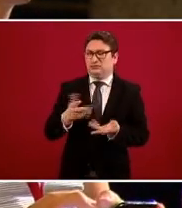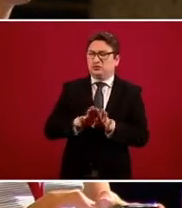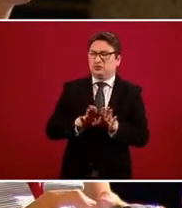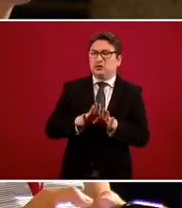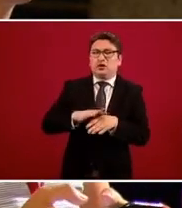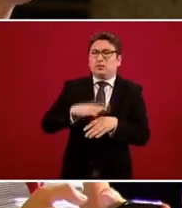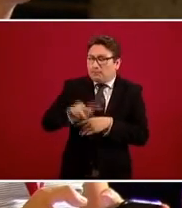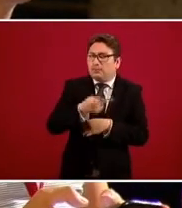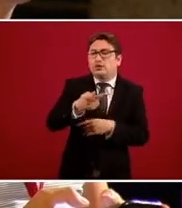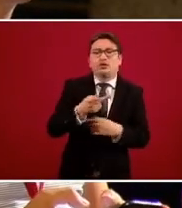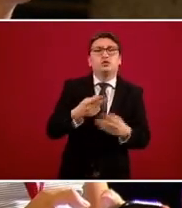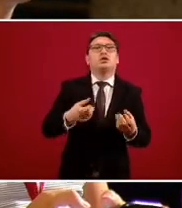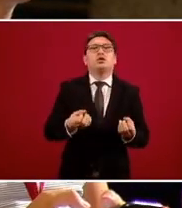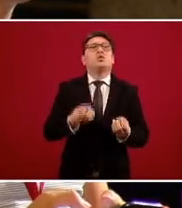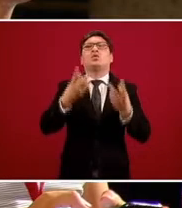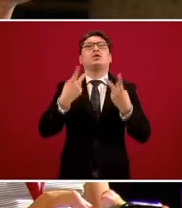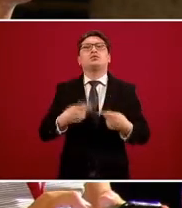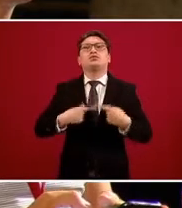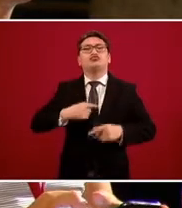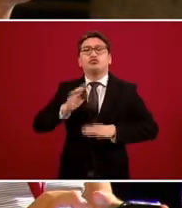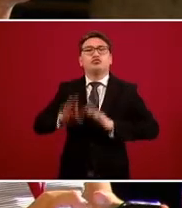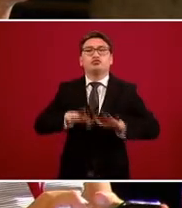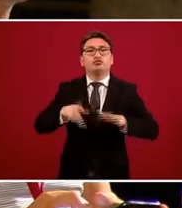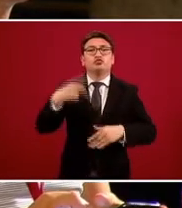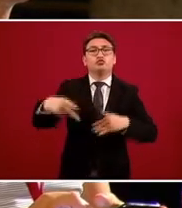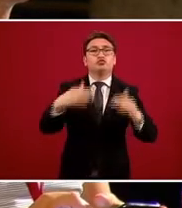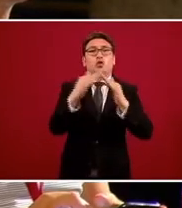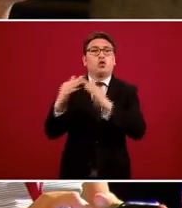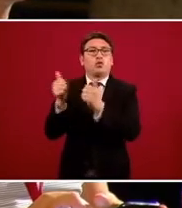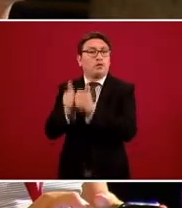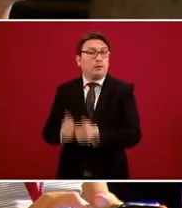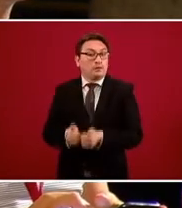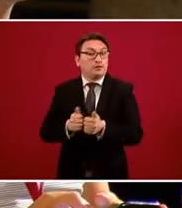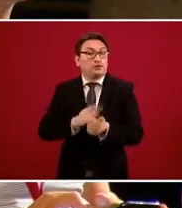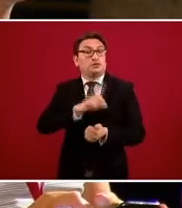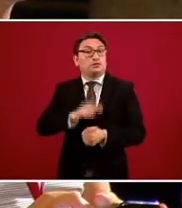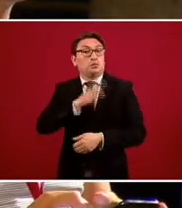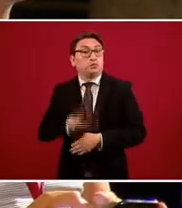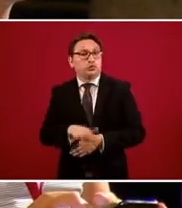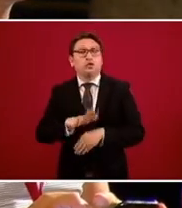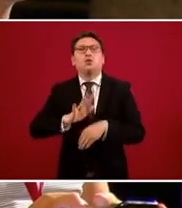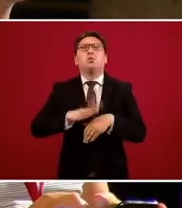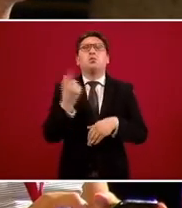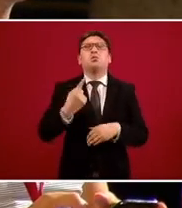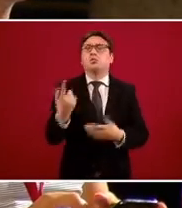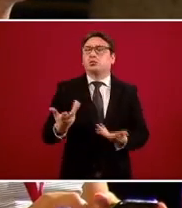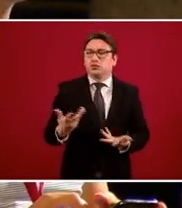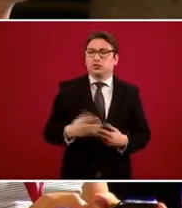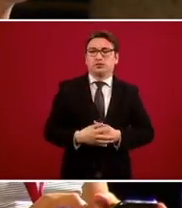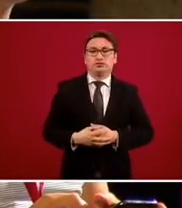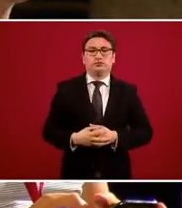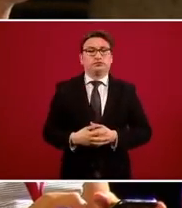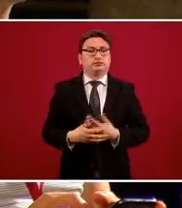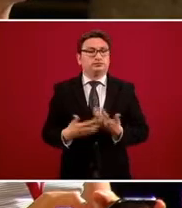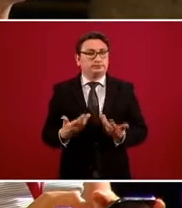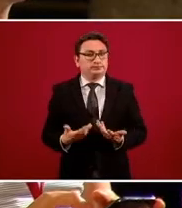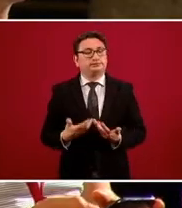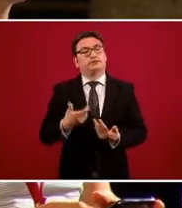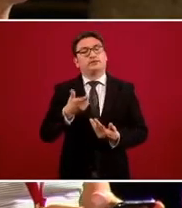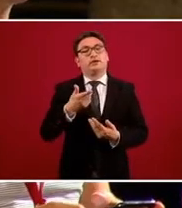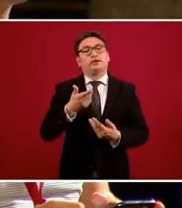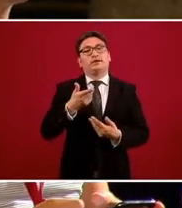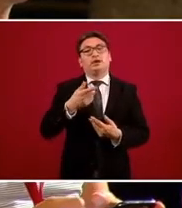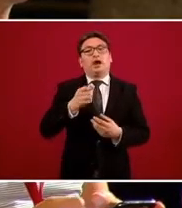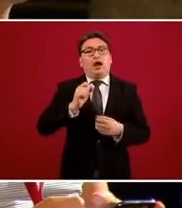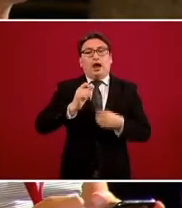close contacts with them, no one sanitized the home. So how many people are dying in their homes, and what